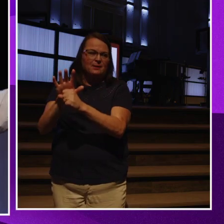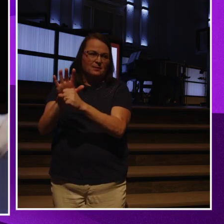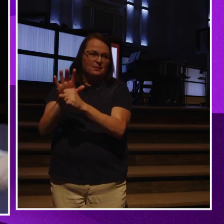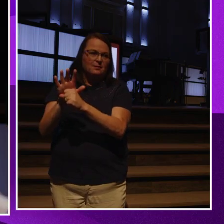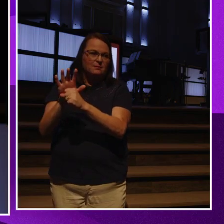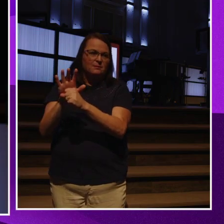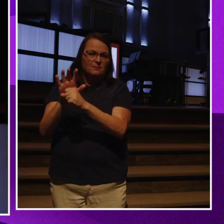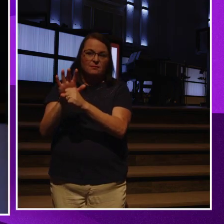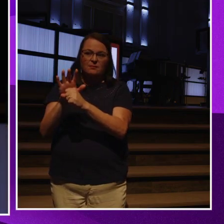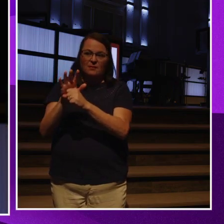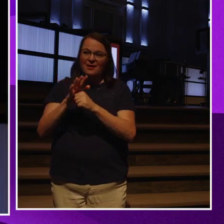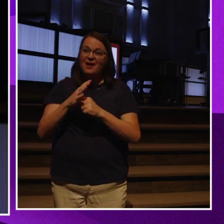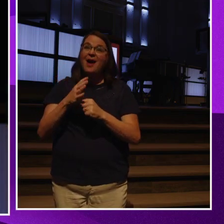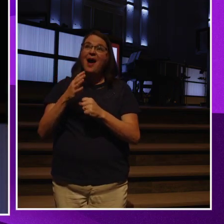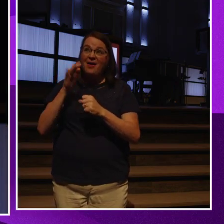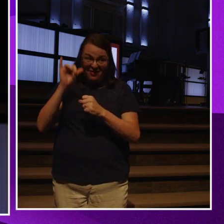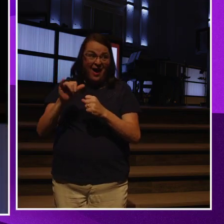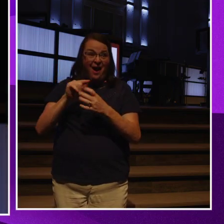There's joy.